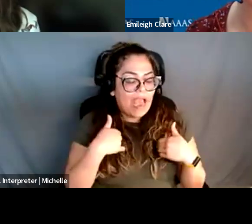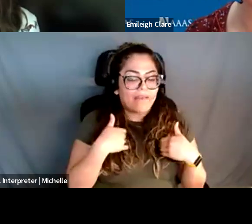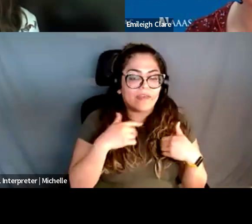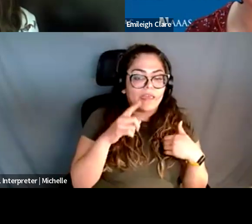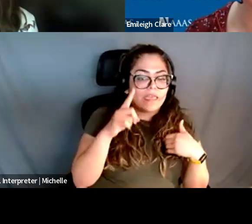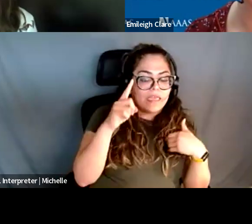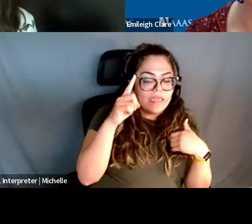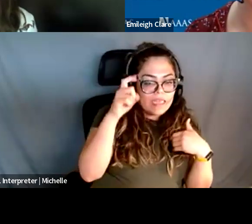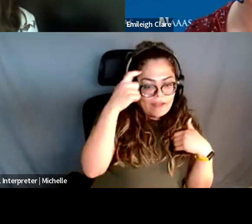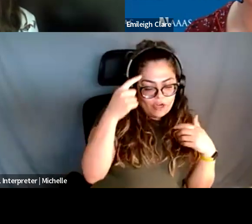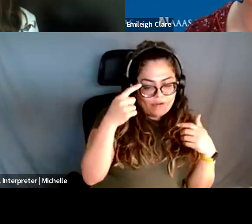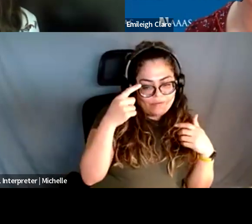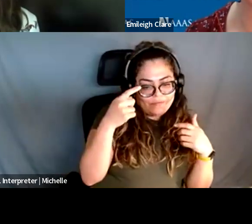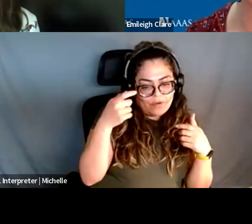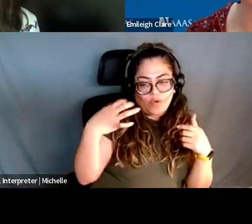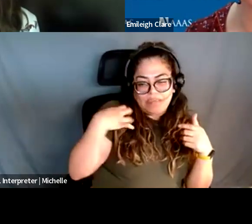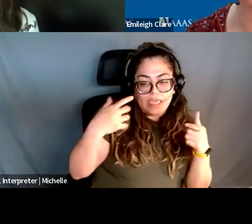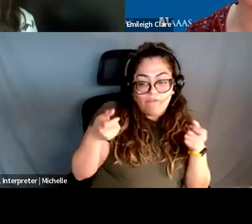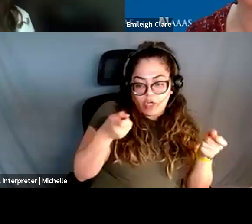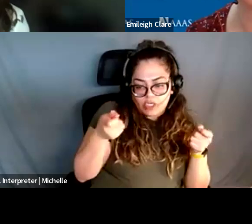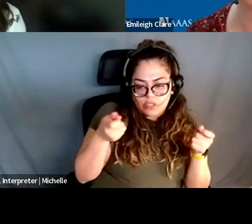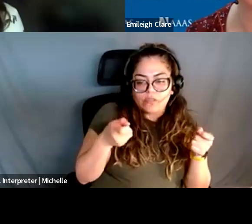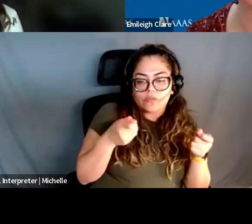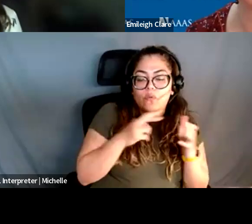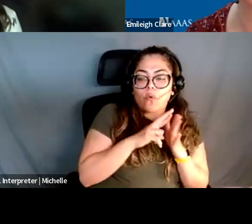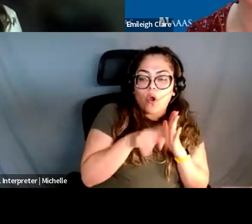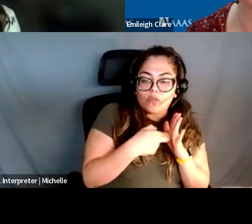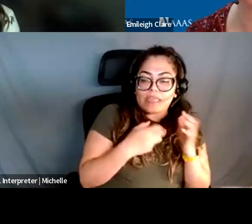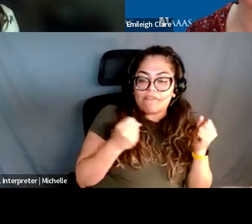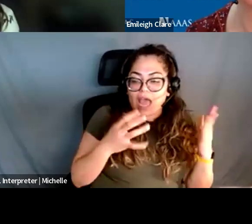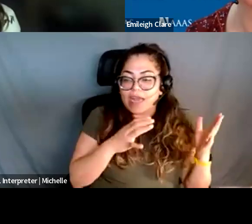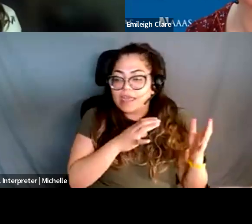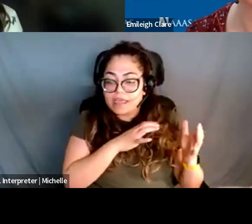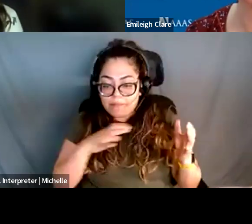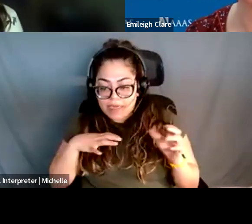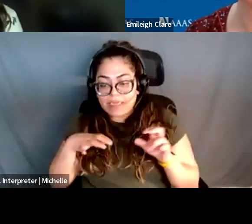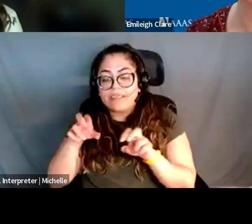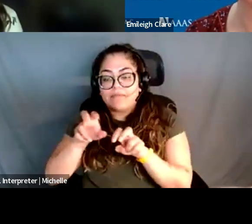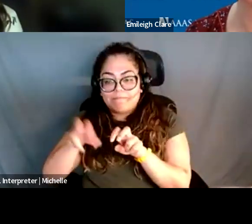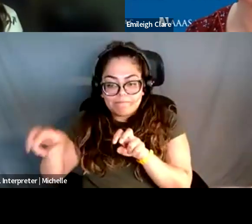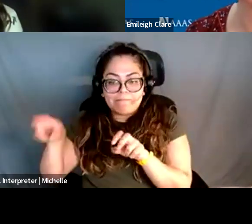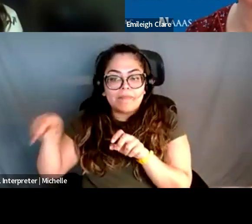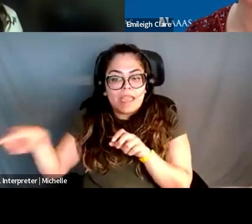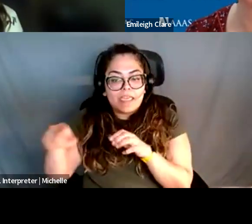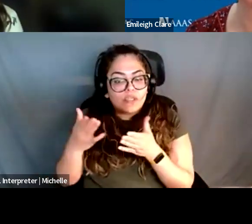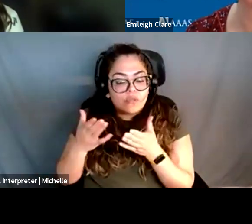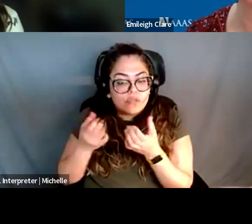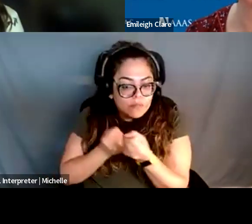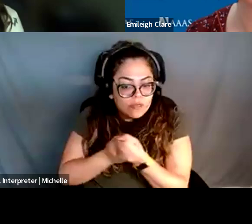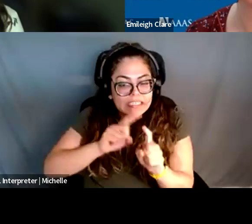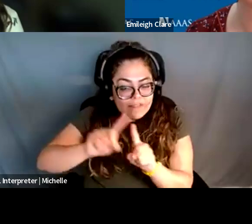have a lot of committees where members are welcome to serve in different areas, whether